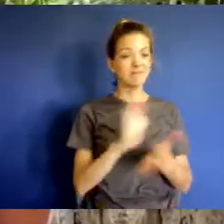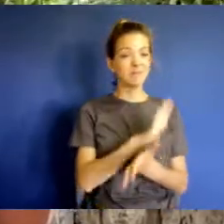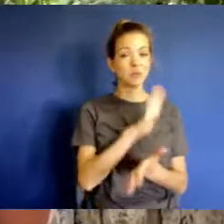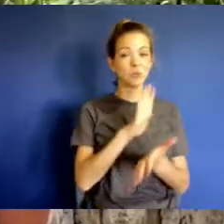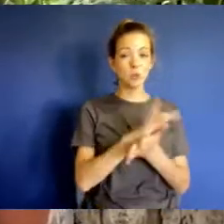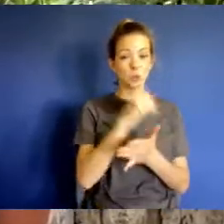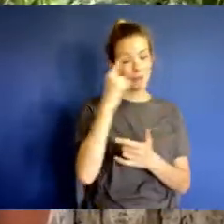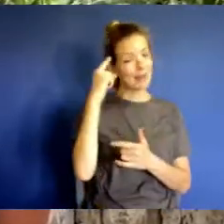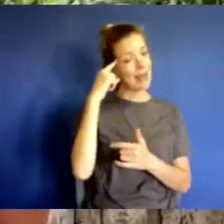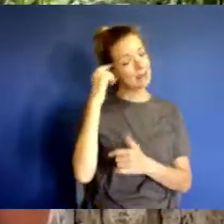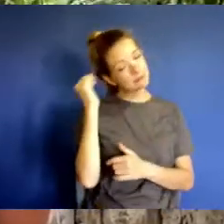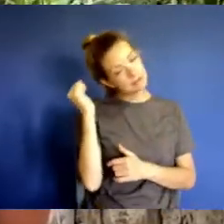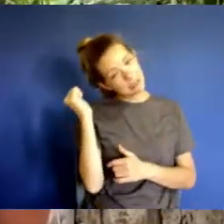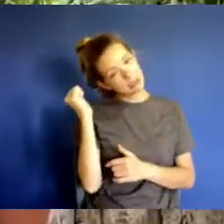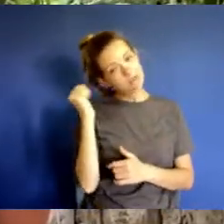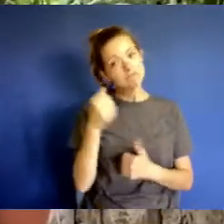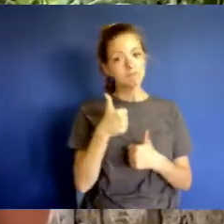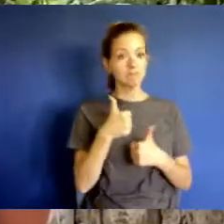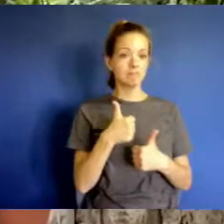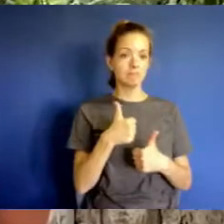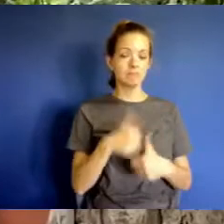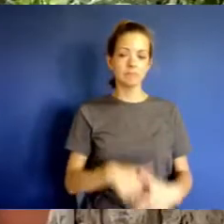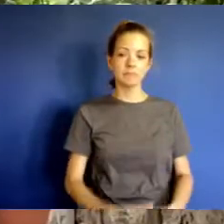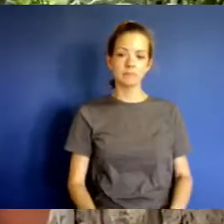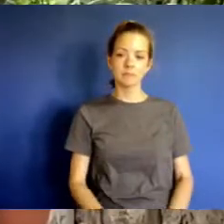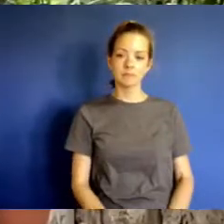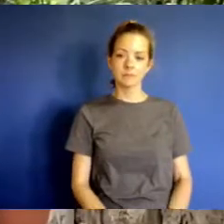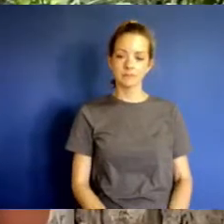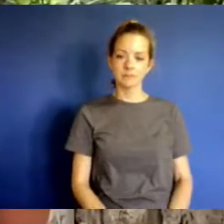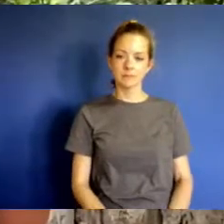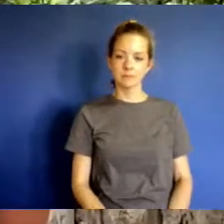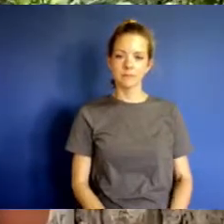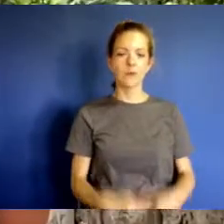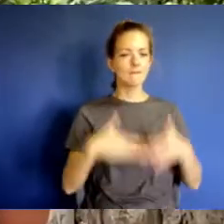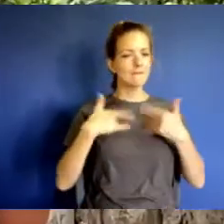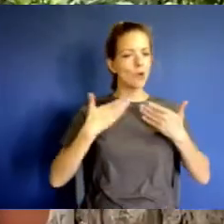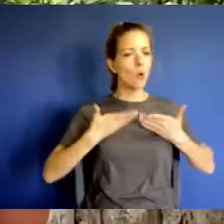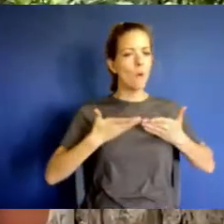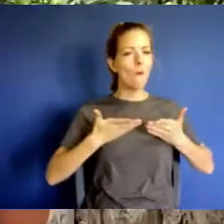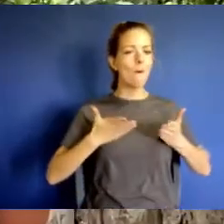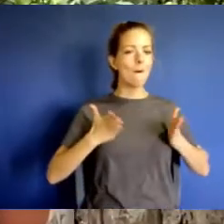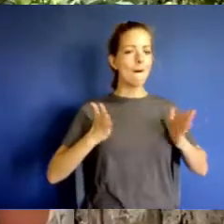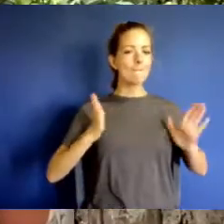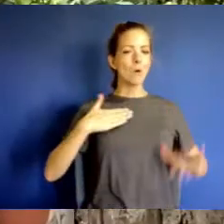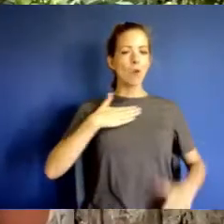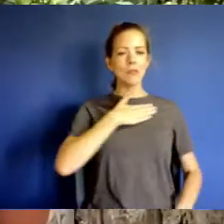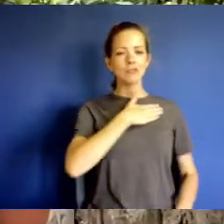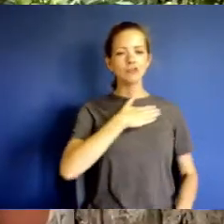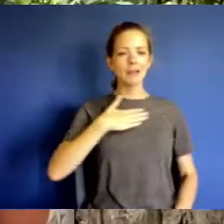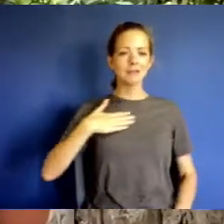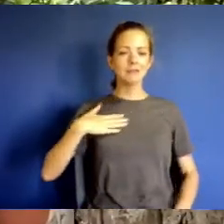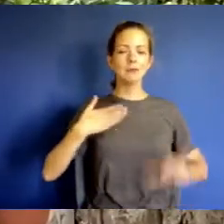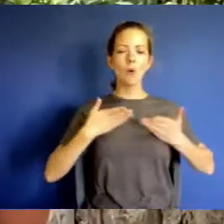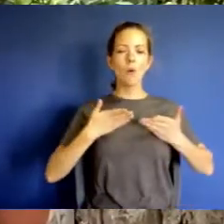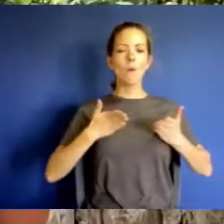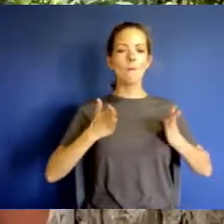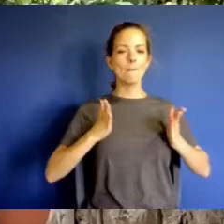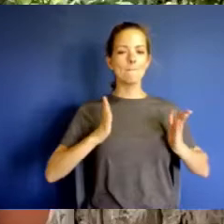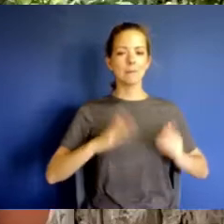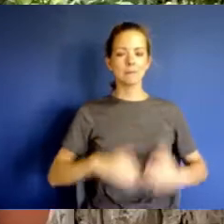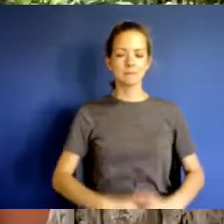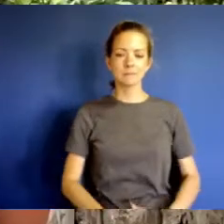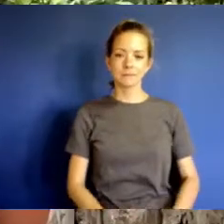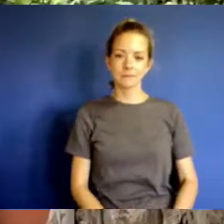And just enjoy. You can relax the head or you can keep it lifted, but we can feel a big opening happening across the